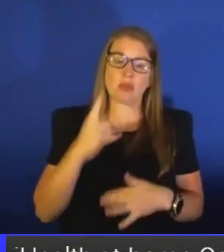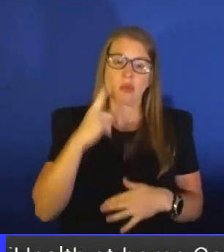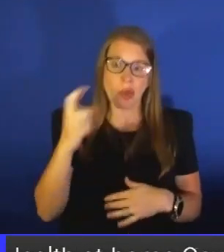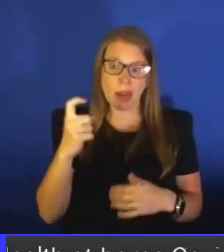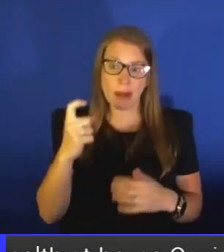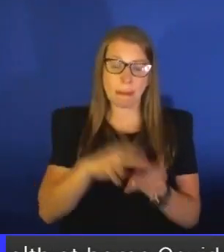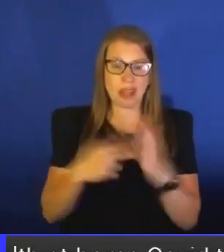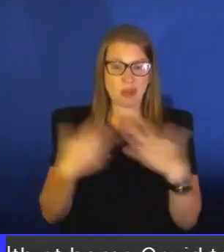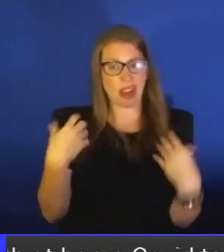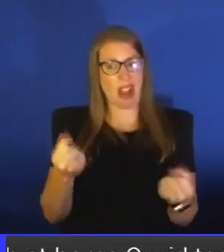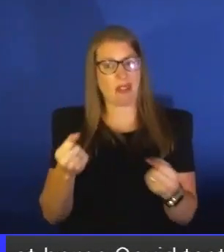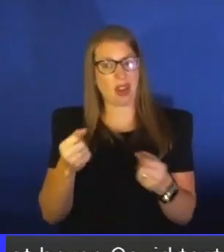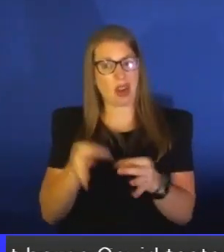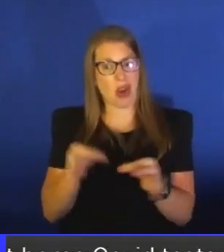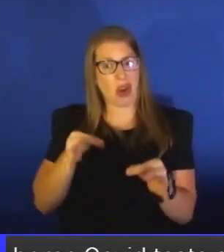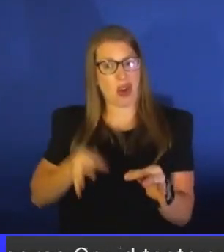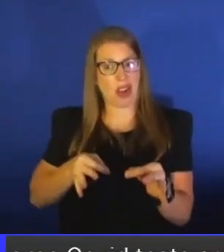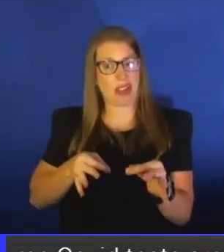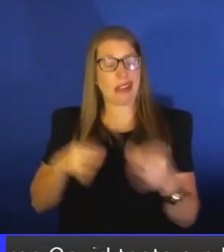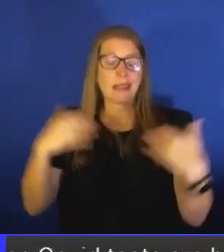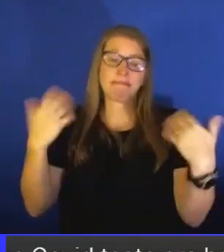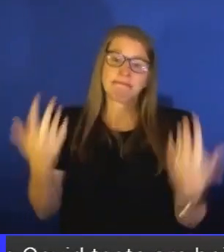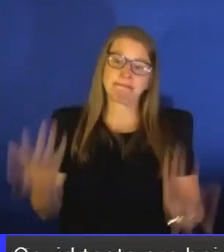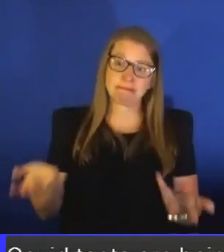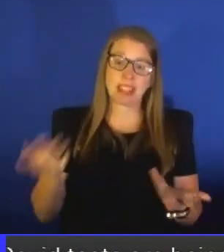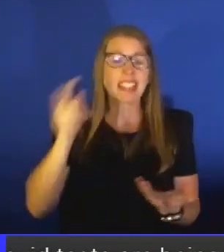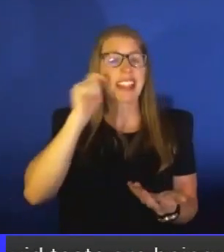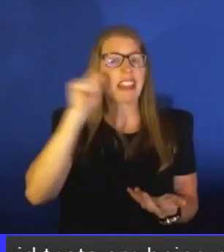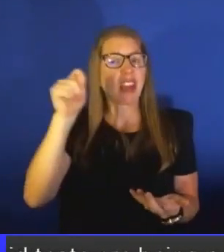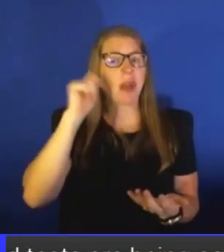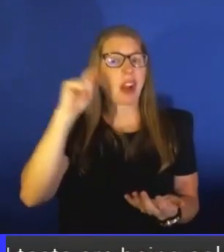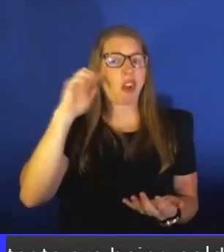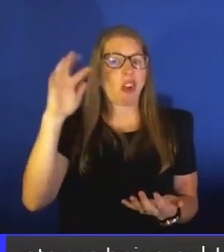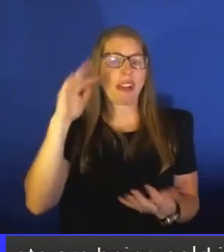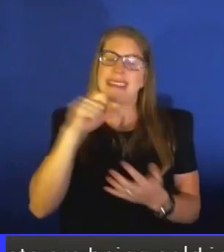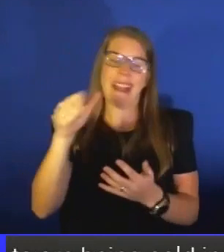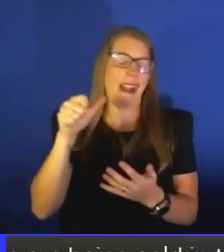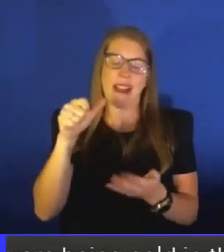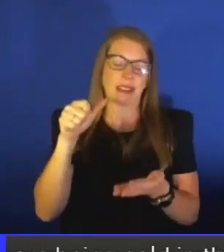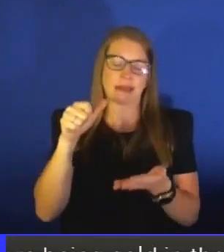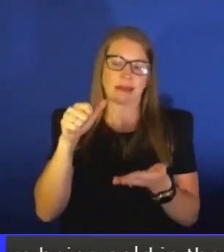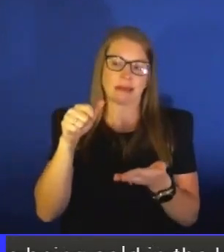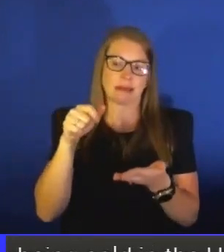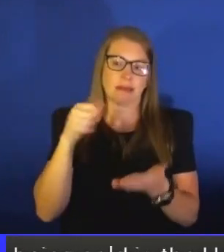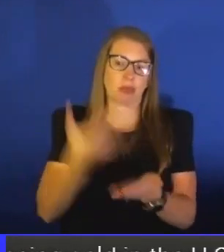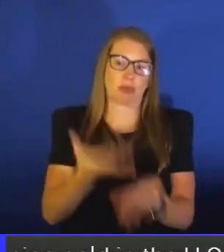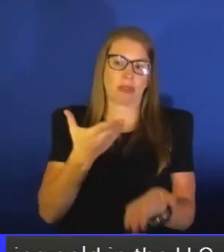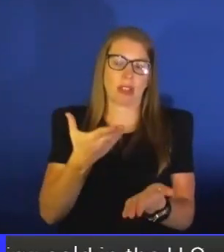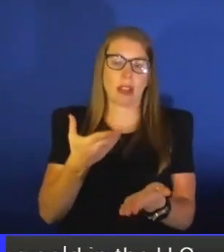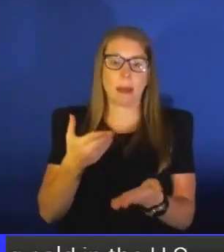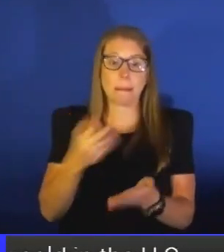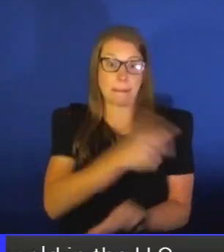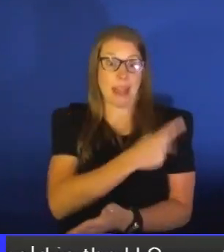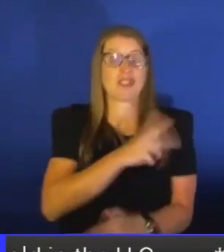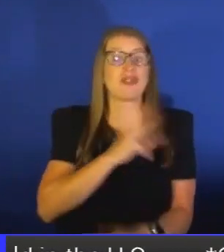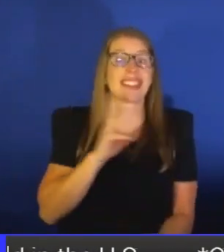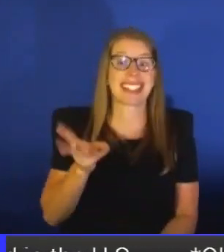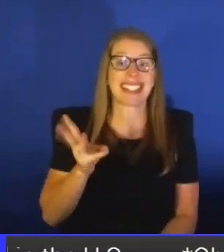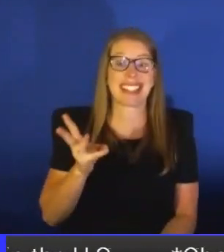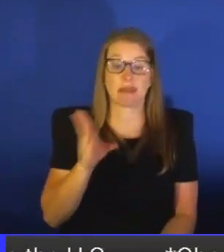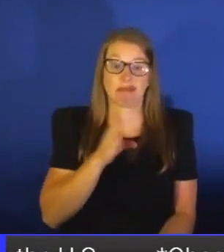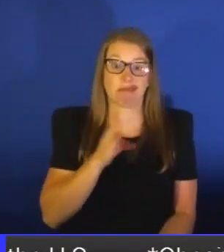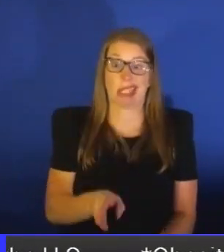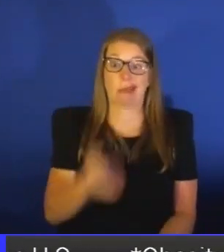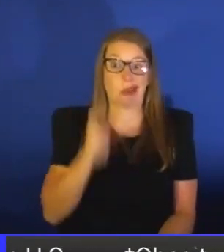But all this is more theoretical than proven at this point. Even like who recalls dreams, and I've seen patients that are 60 years old and they've never recalled a dream